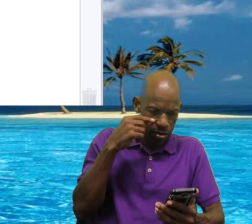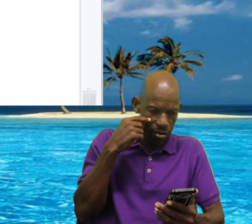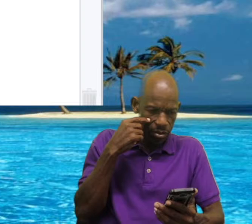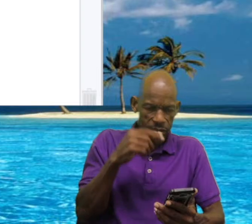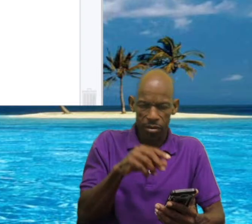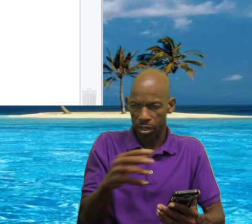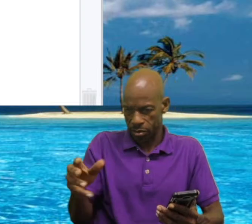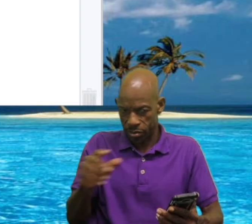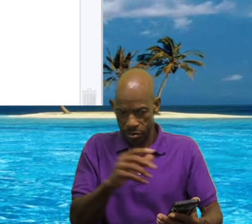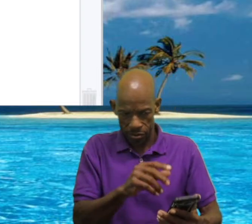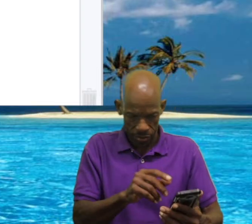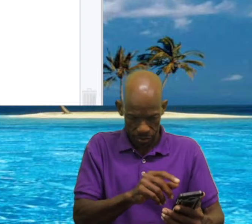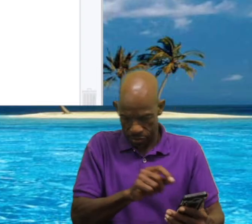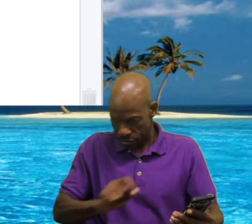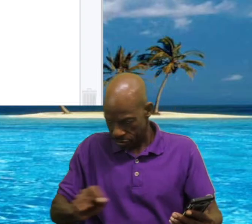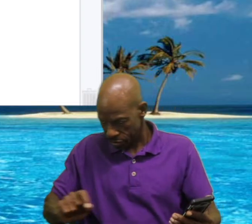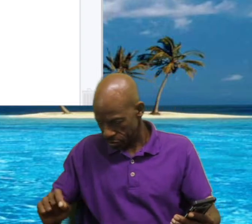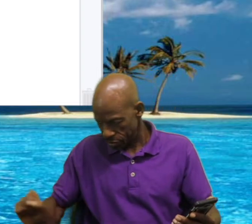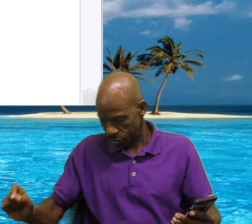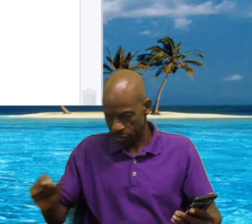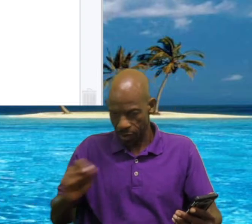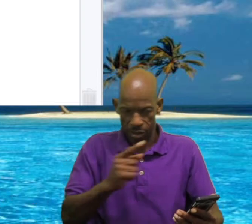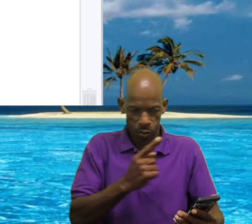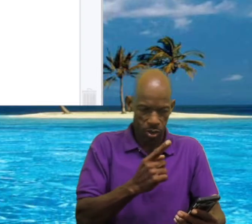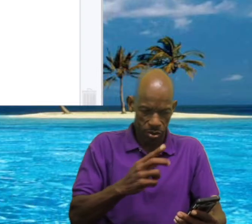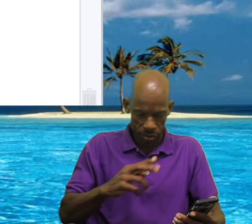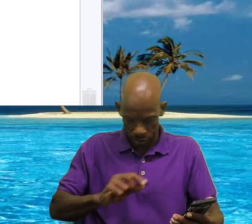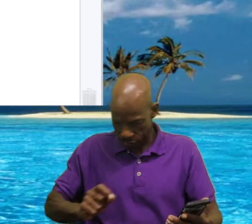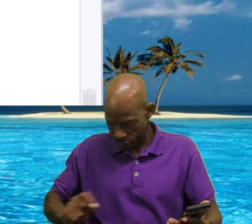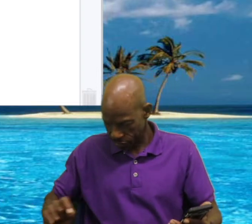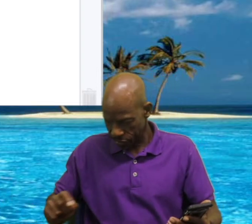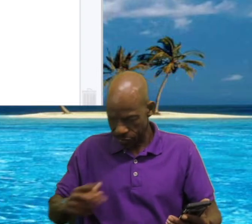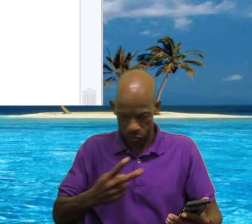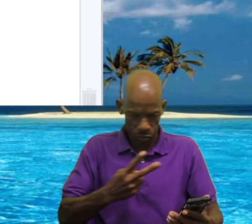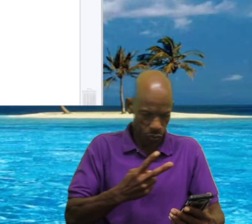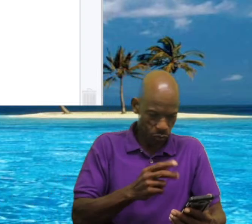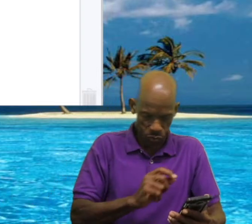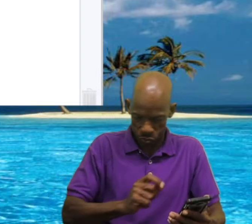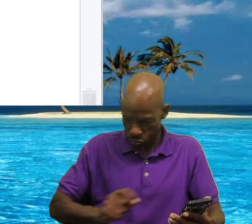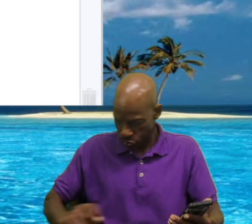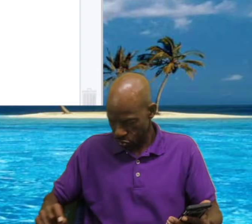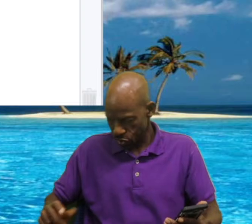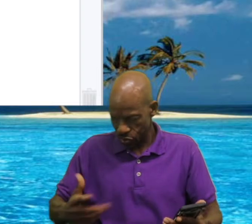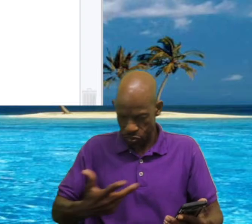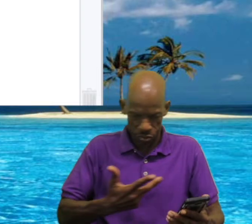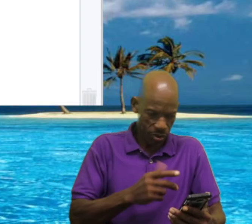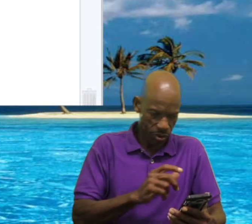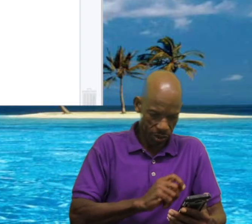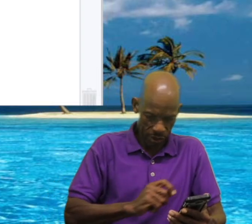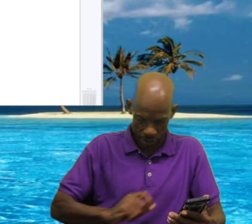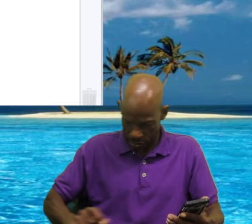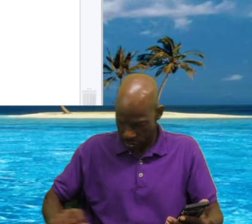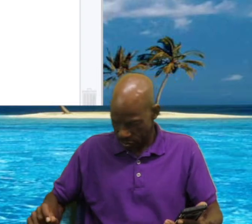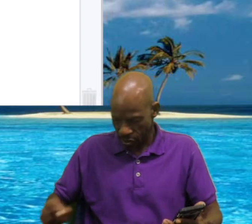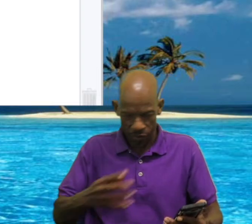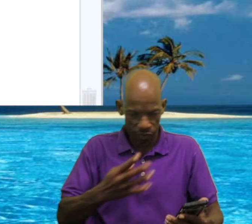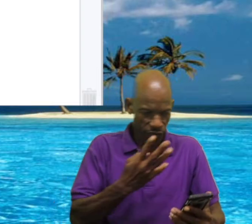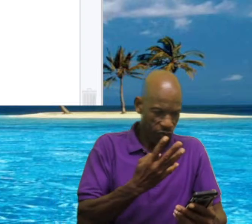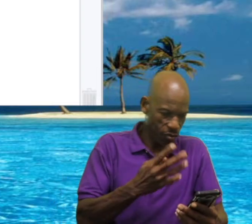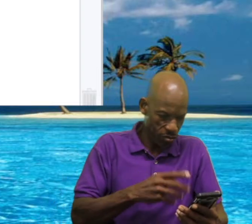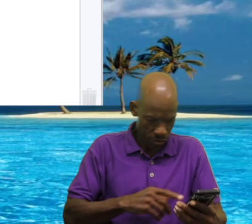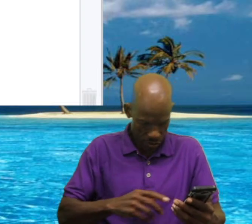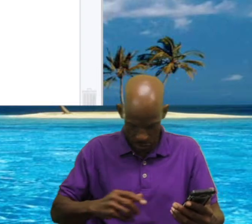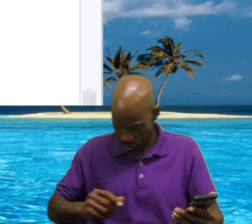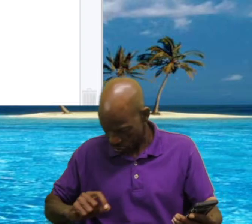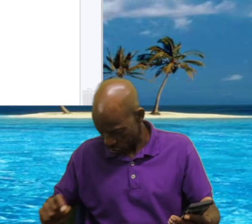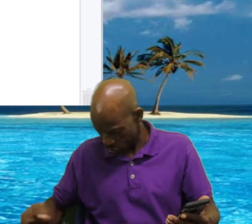of writing the English, right? So I want you to find sentences with the word but